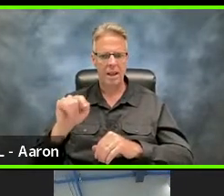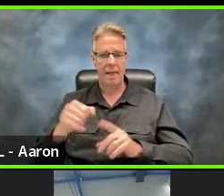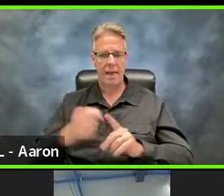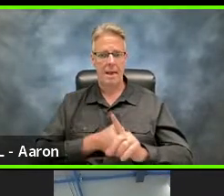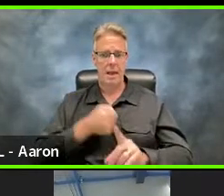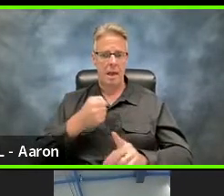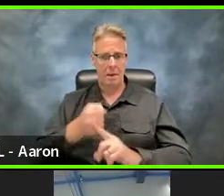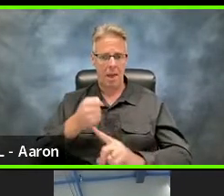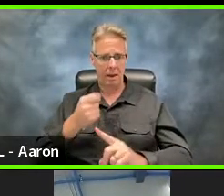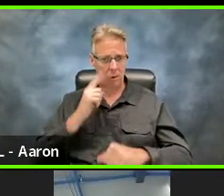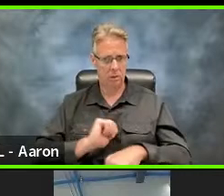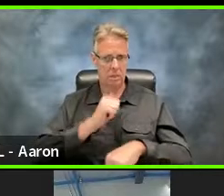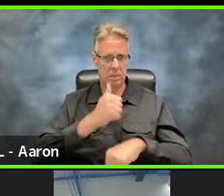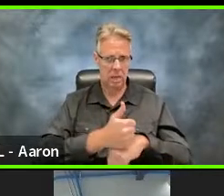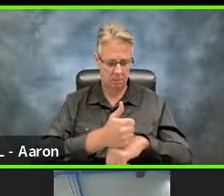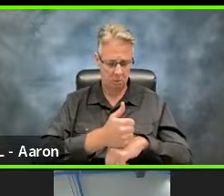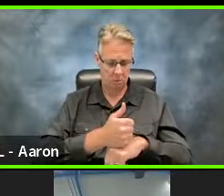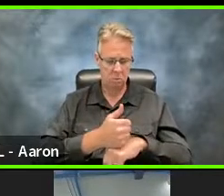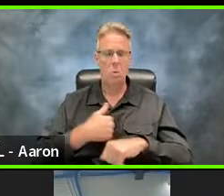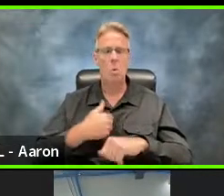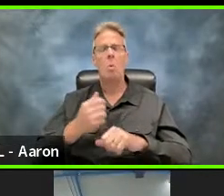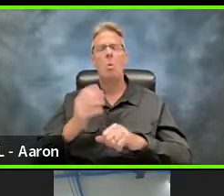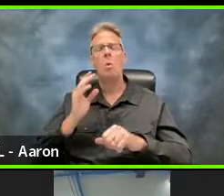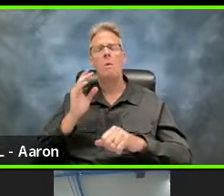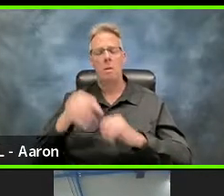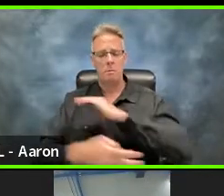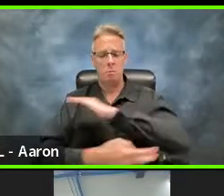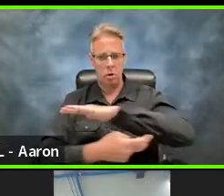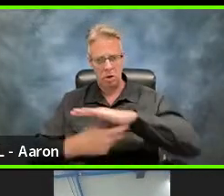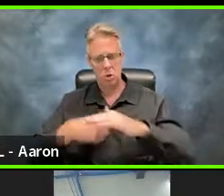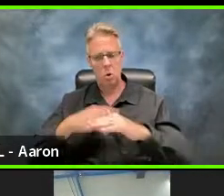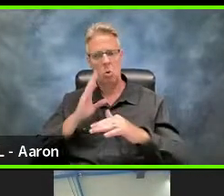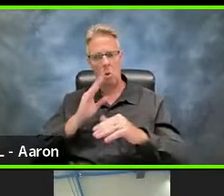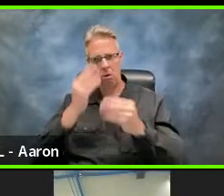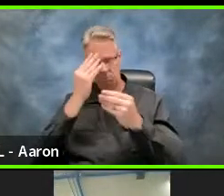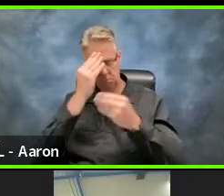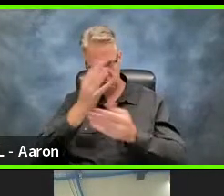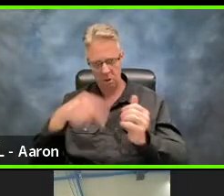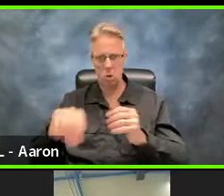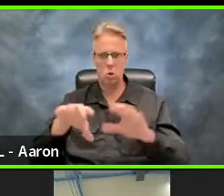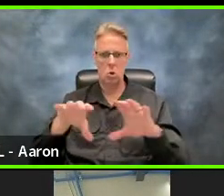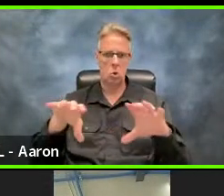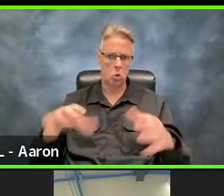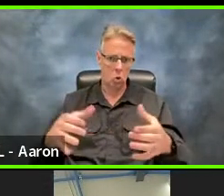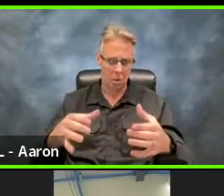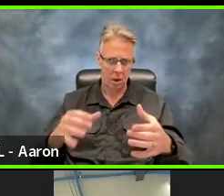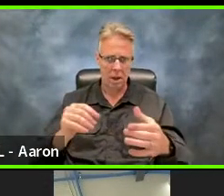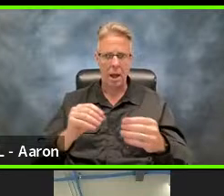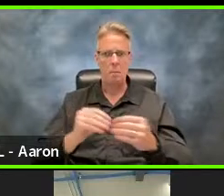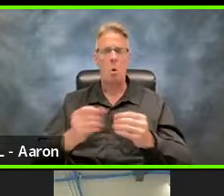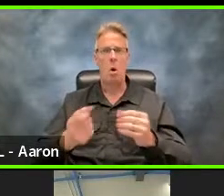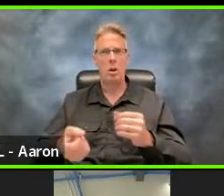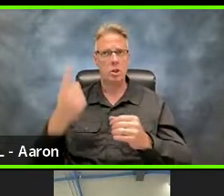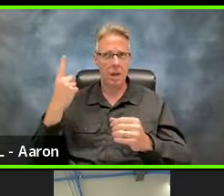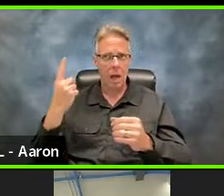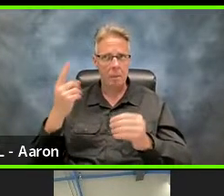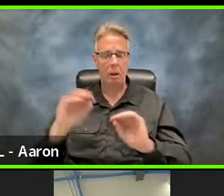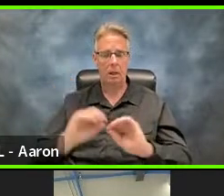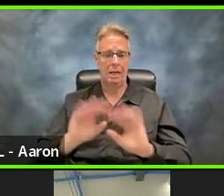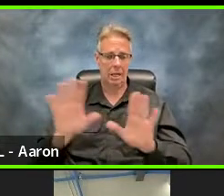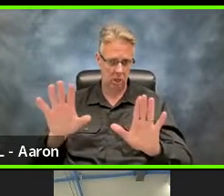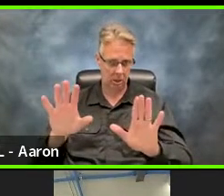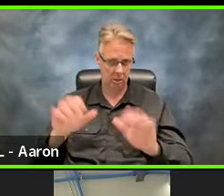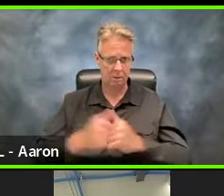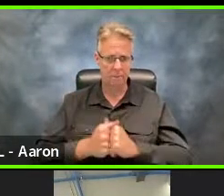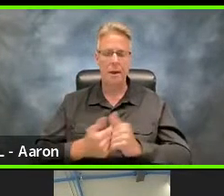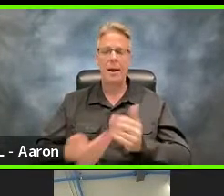and continue to try and convey those to this group in an understandable way. So